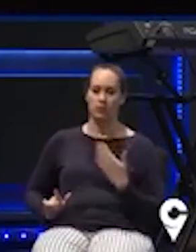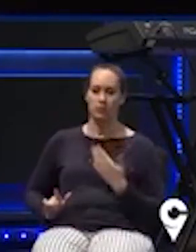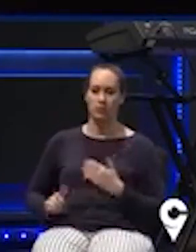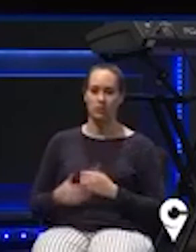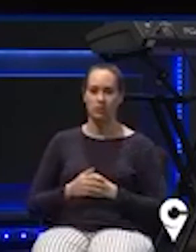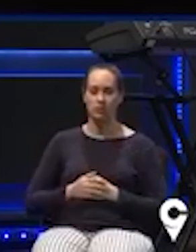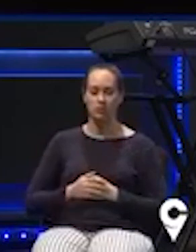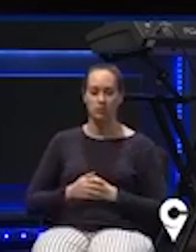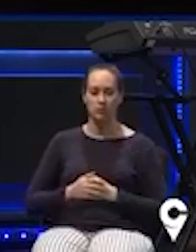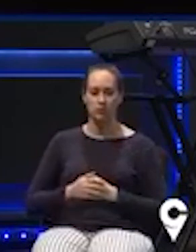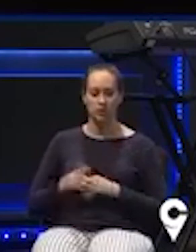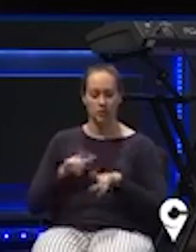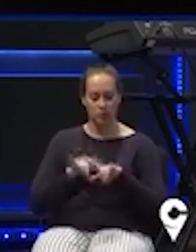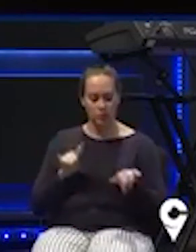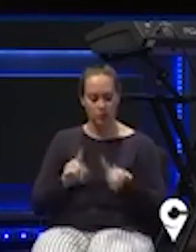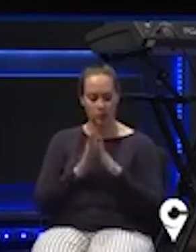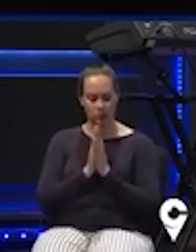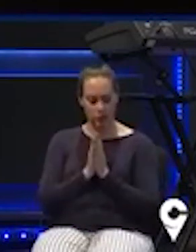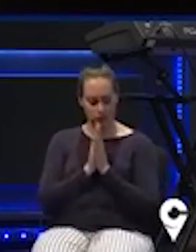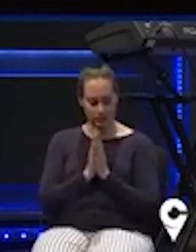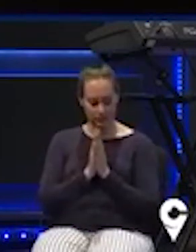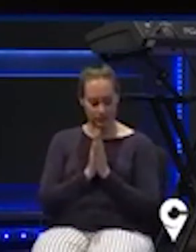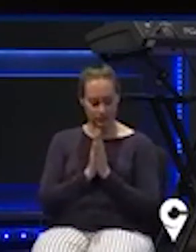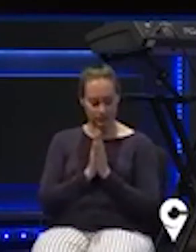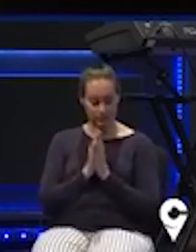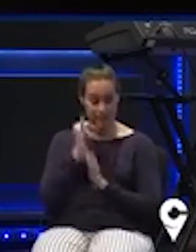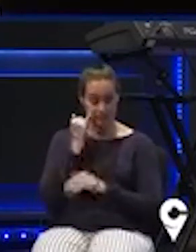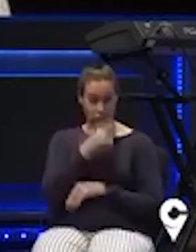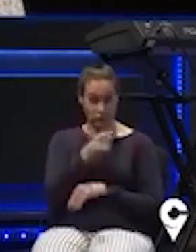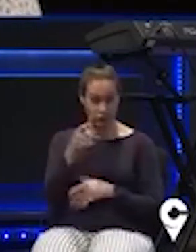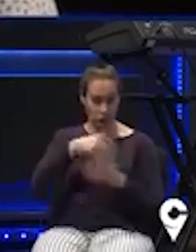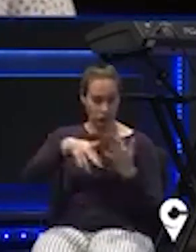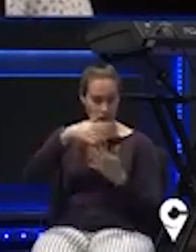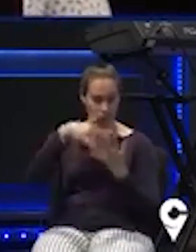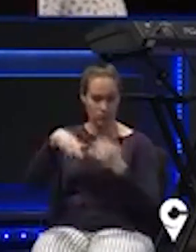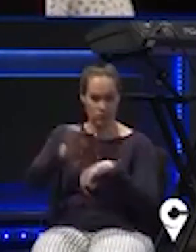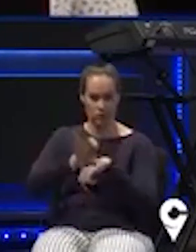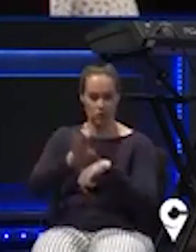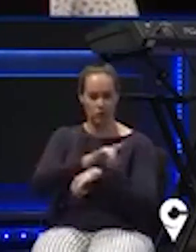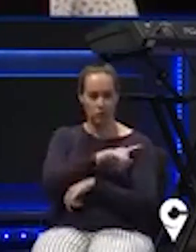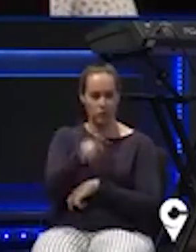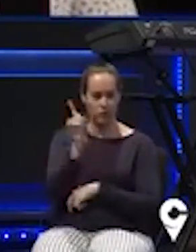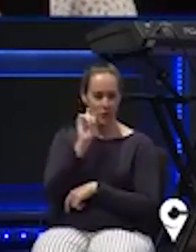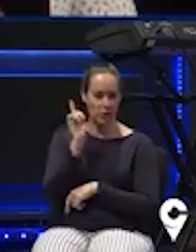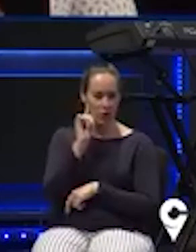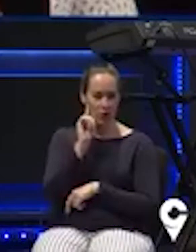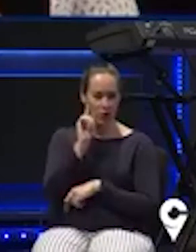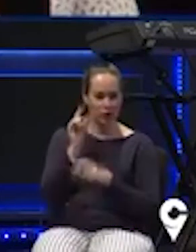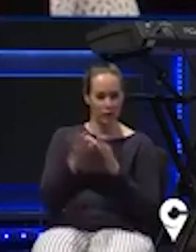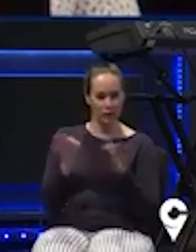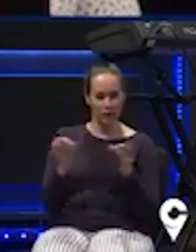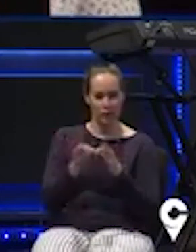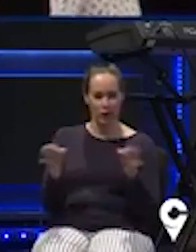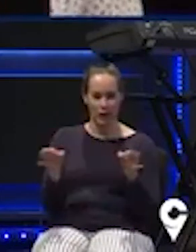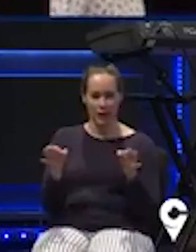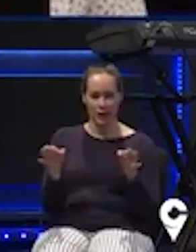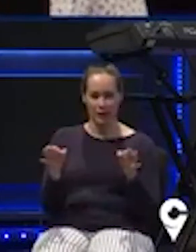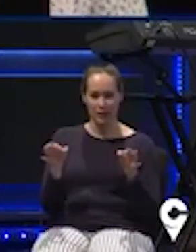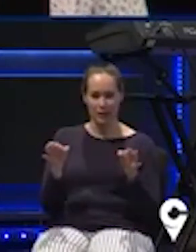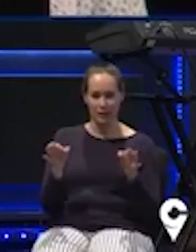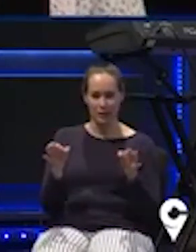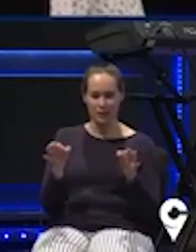And as you pray, Lord, now if you've been around church long enough to know, you've heard the phrase, humble yourself. Don't pray, Lord, humble